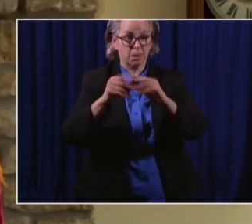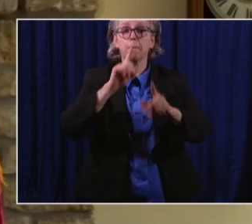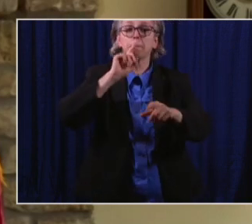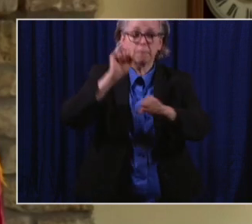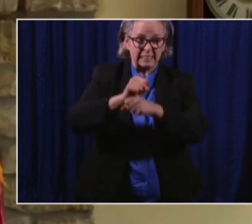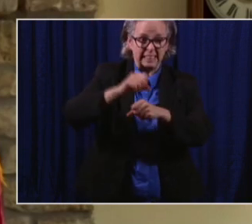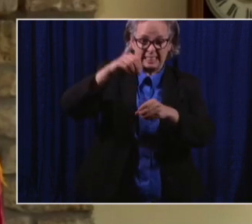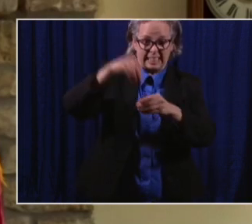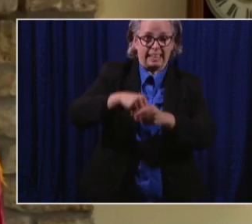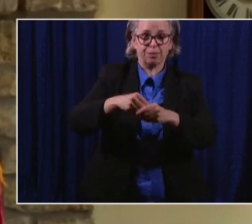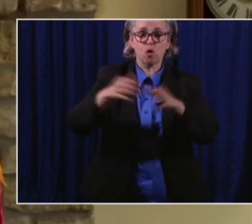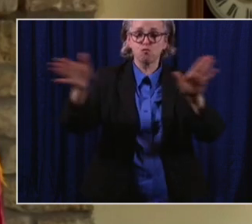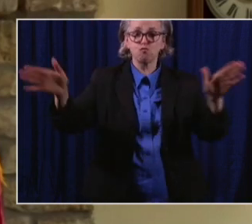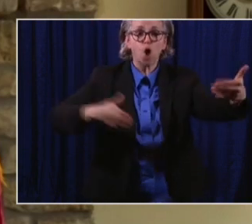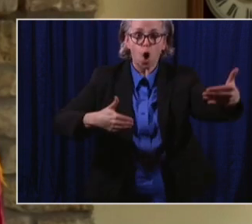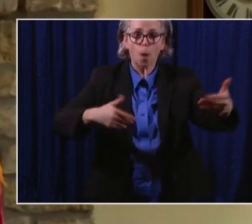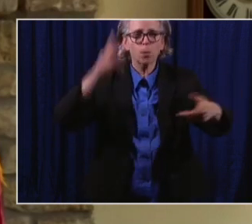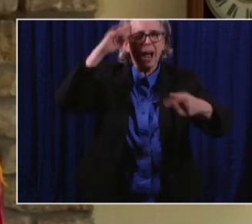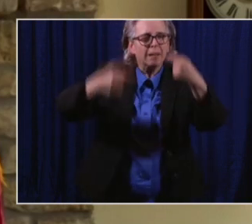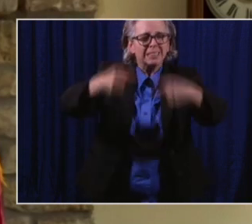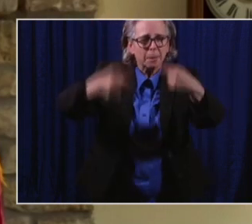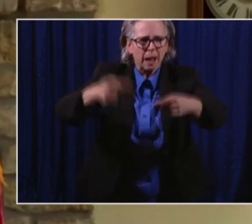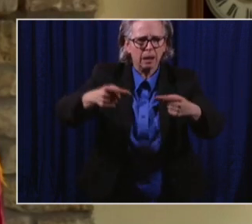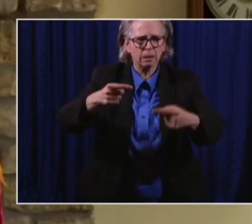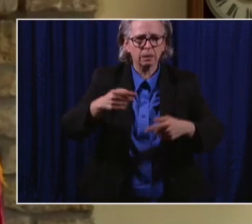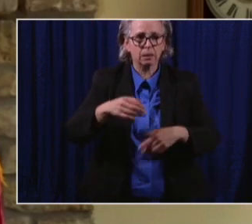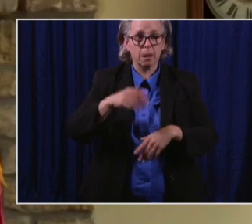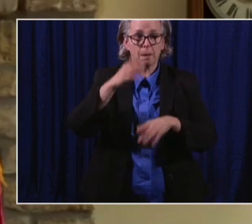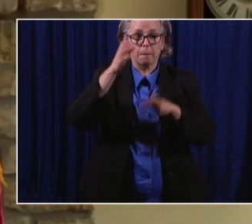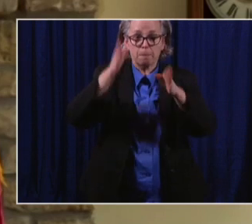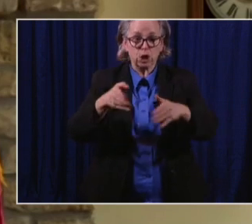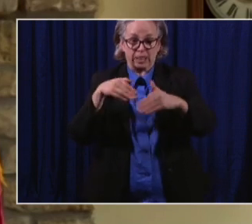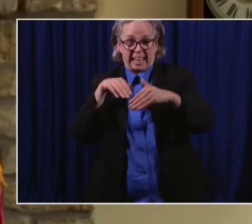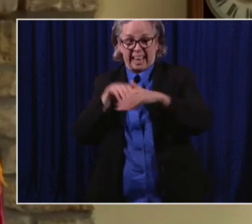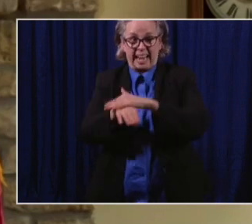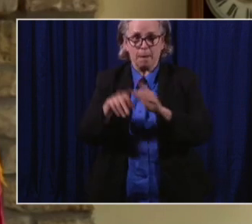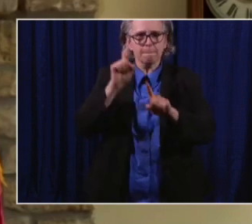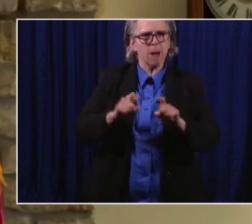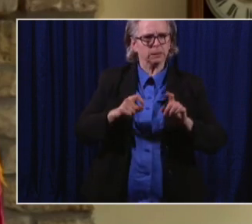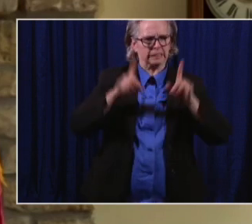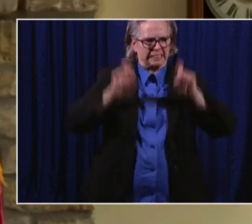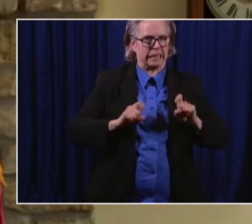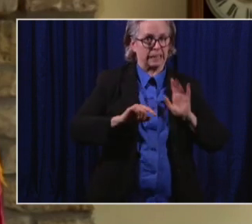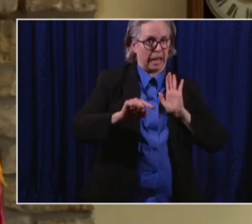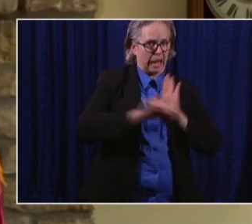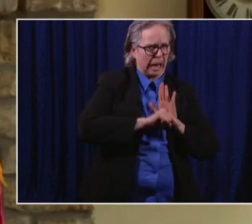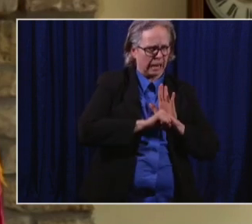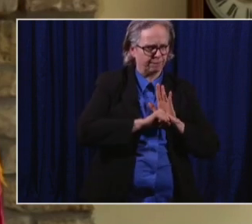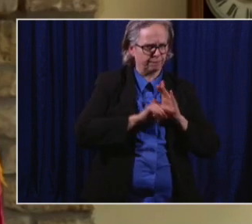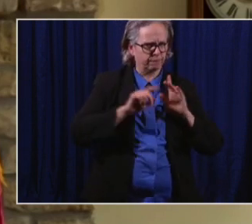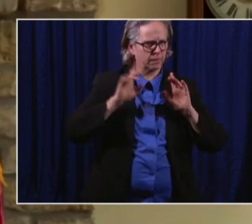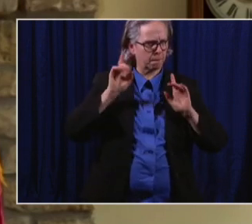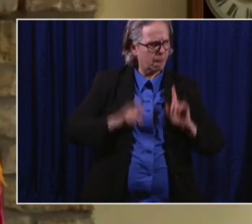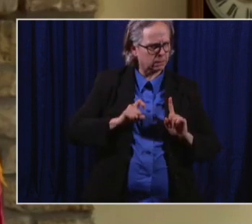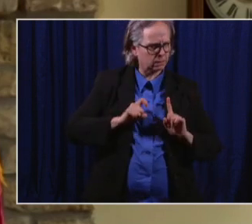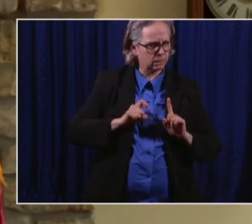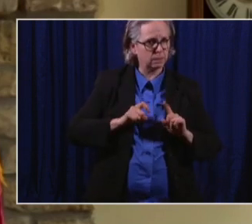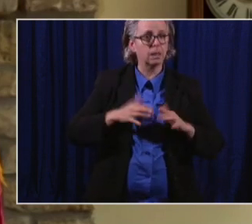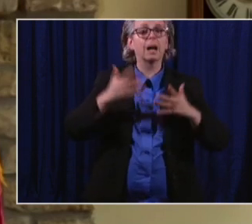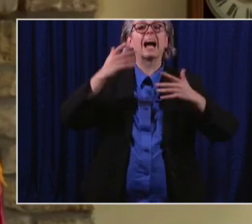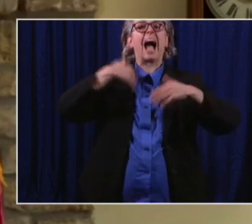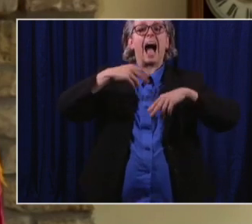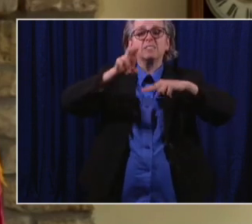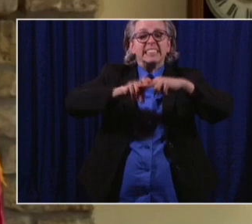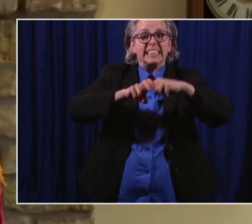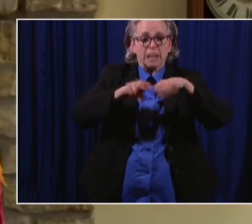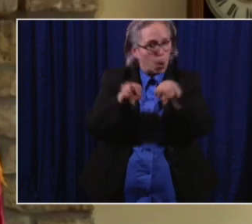everyone had tested negative. They had people spaced out. I was not in the room. But he felt that the